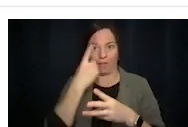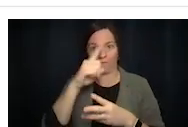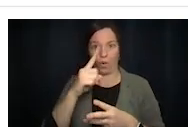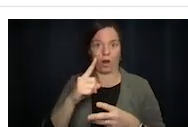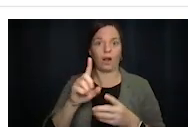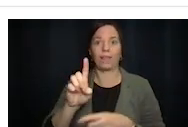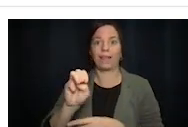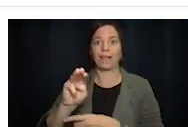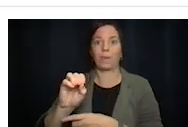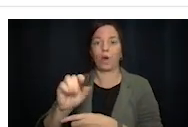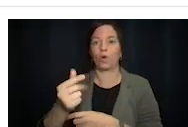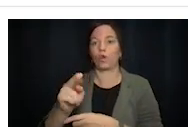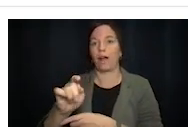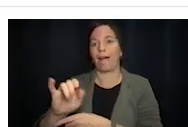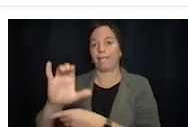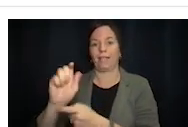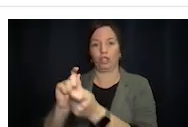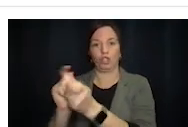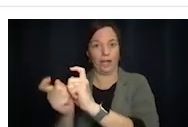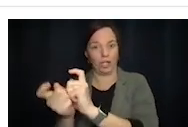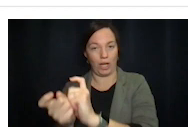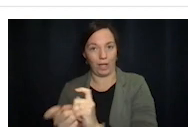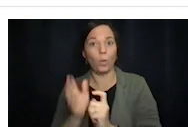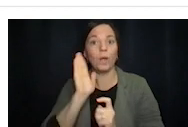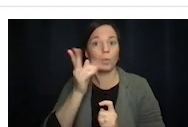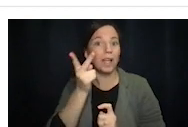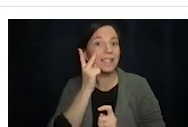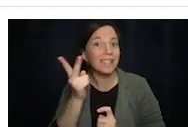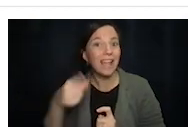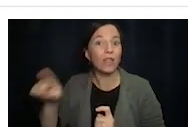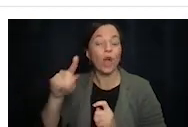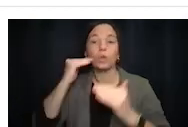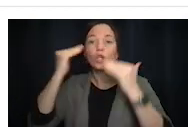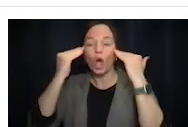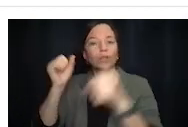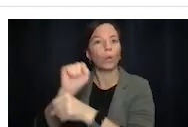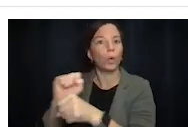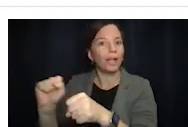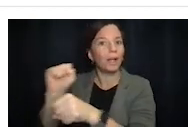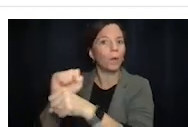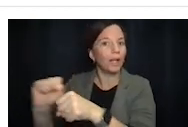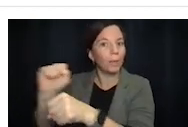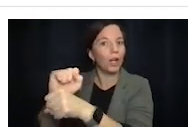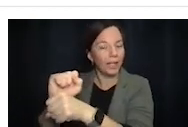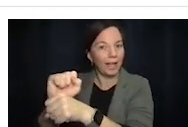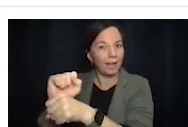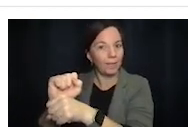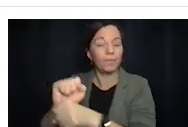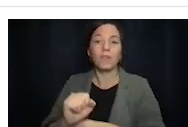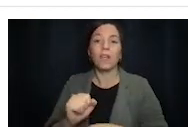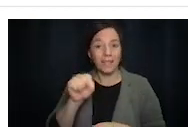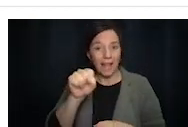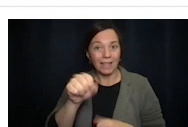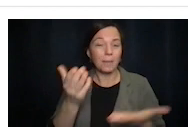continue to see an increase in our student population of working adults. Even when we look at what we consider that traditional college student